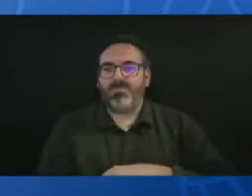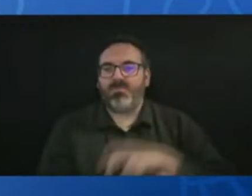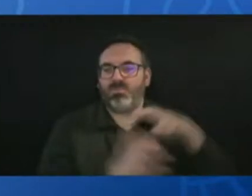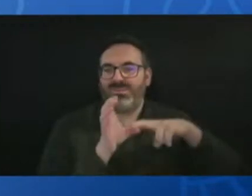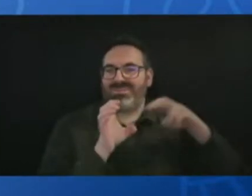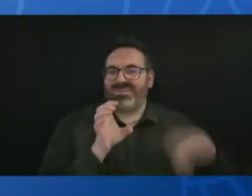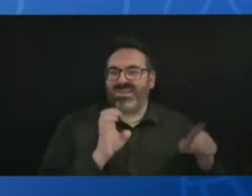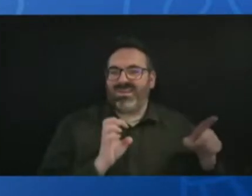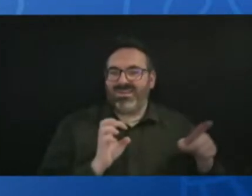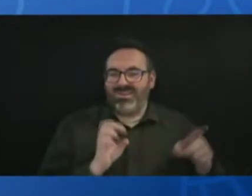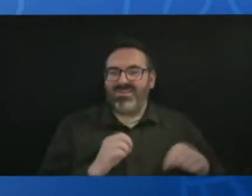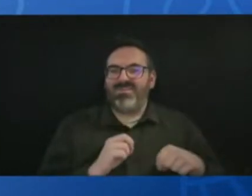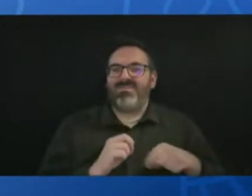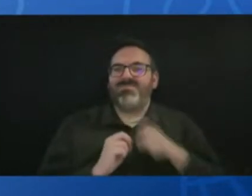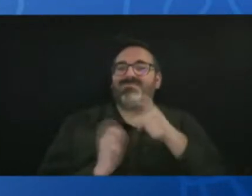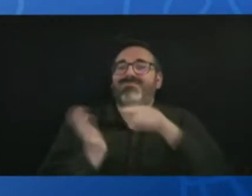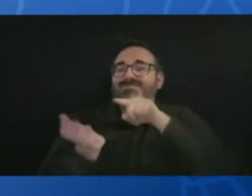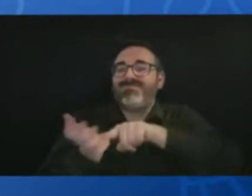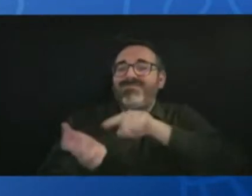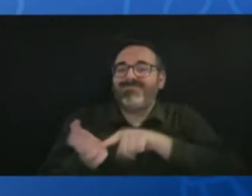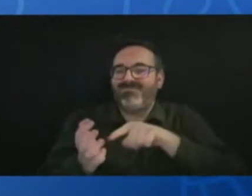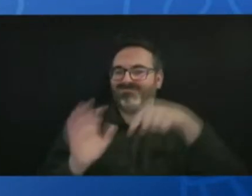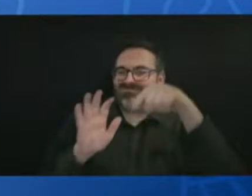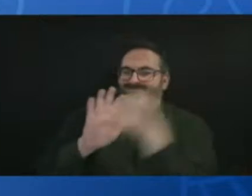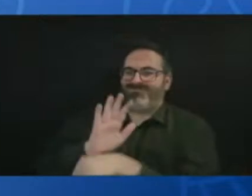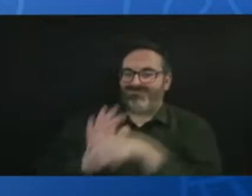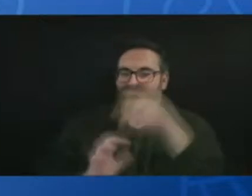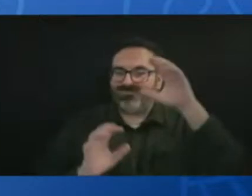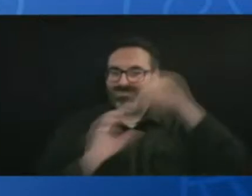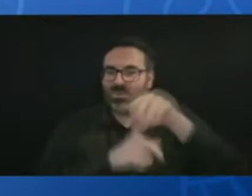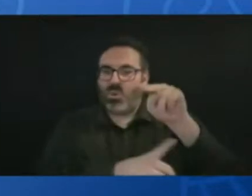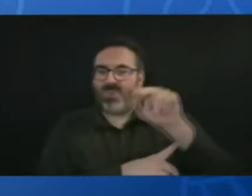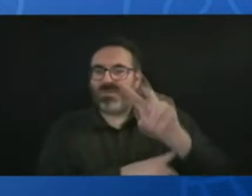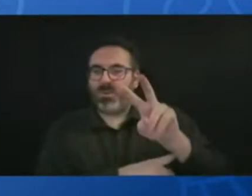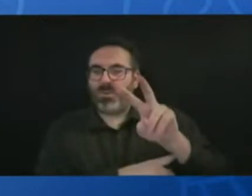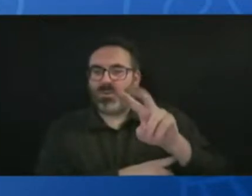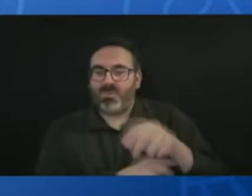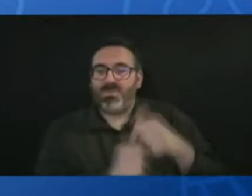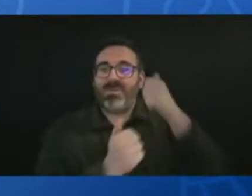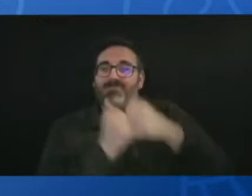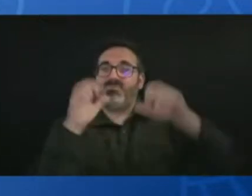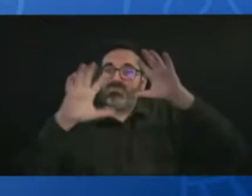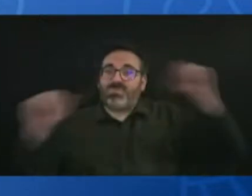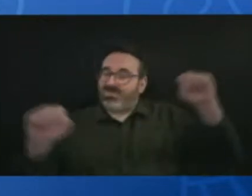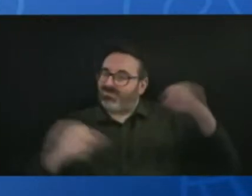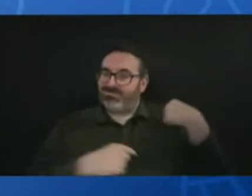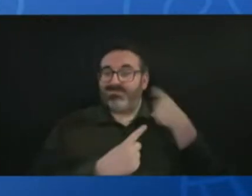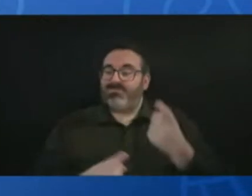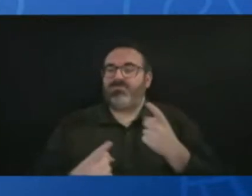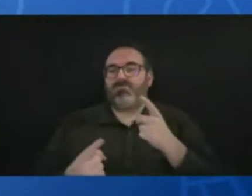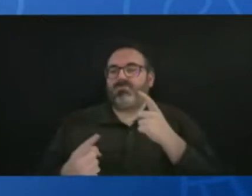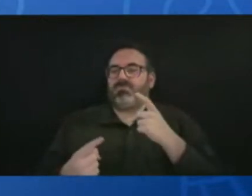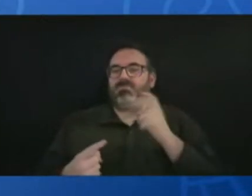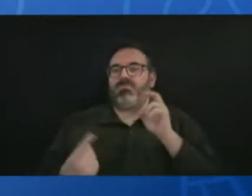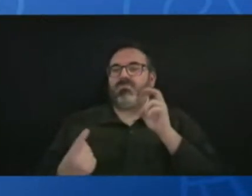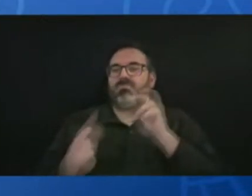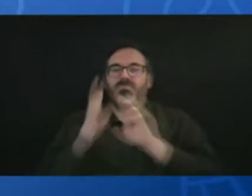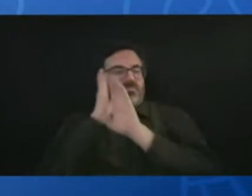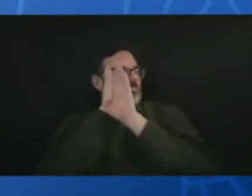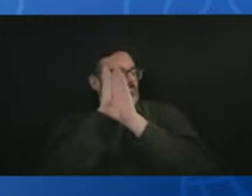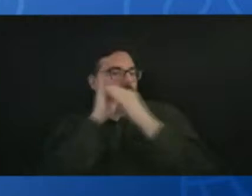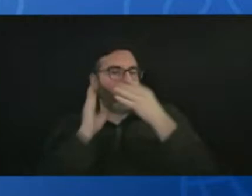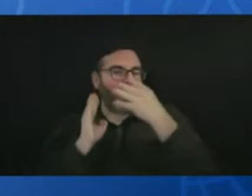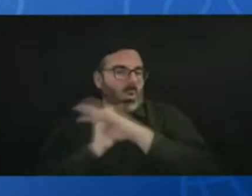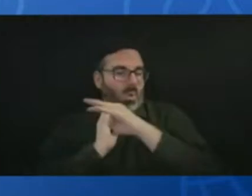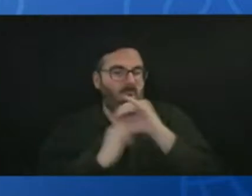since has adopted Israel's policy of refusing to acknowledge the existence of Israel's nuclear arsenal. My question to you is,